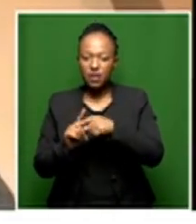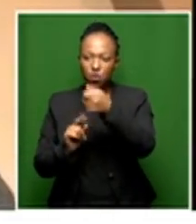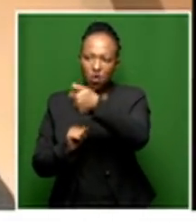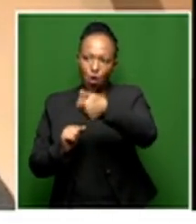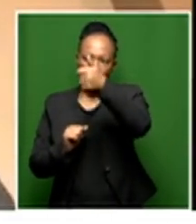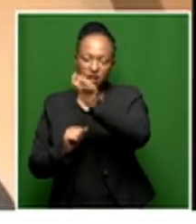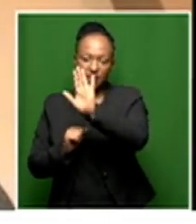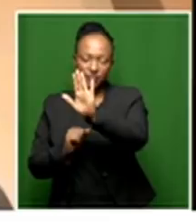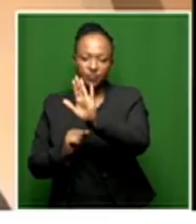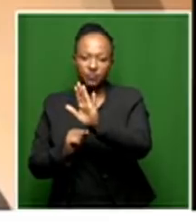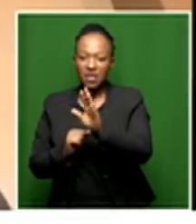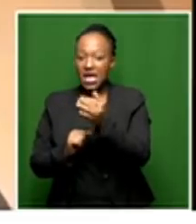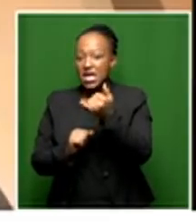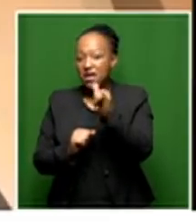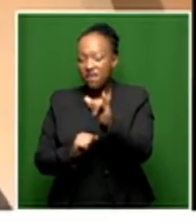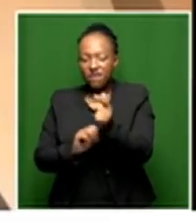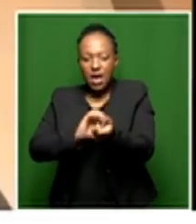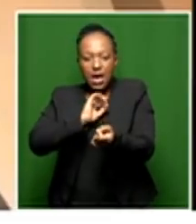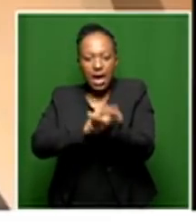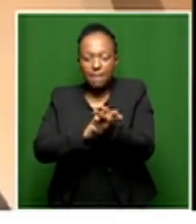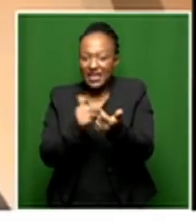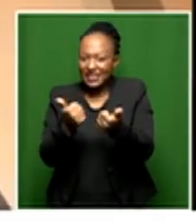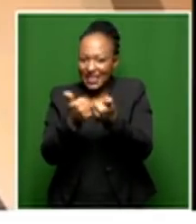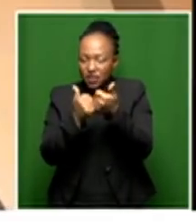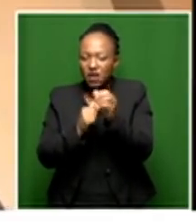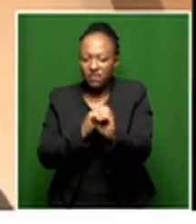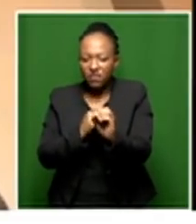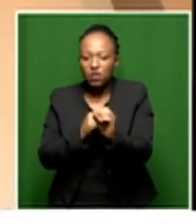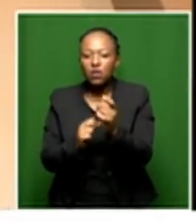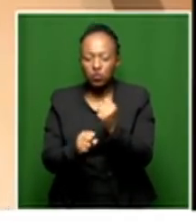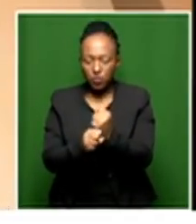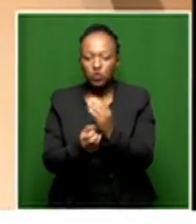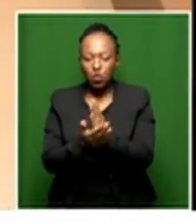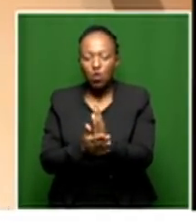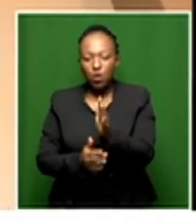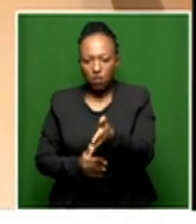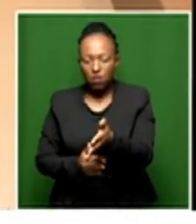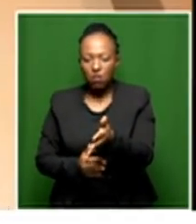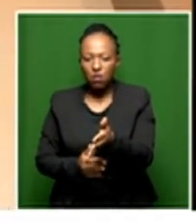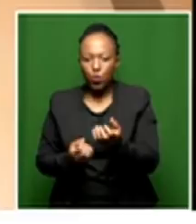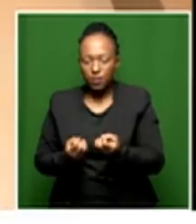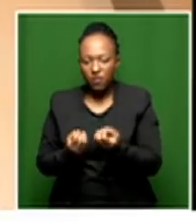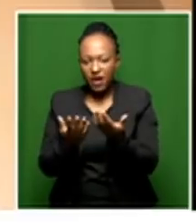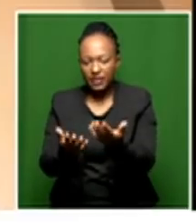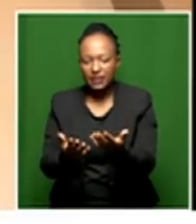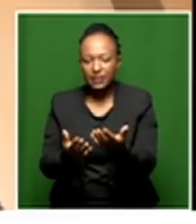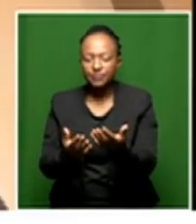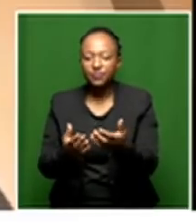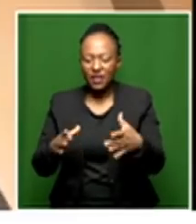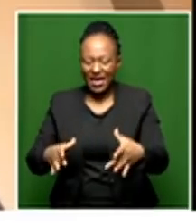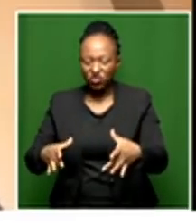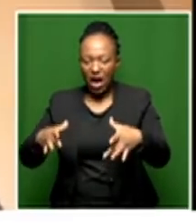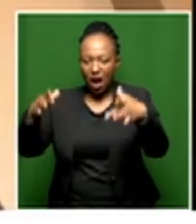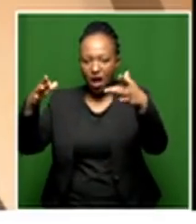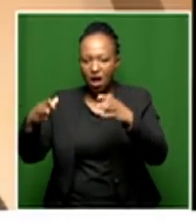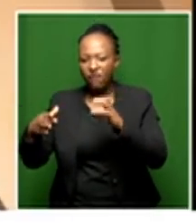authorities that in the event that there is a challenge, we will make sure that we provide tankers, which is not